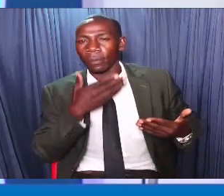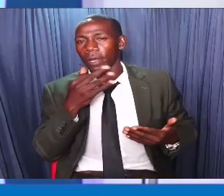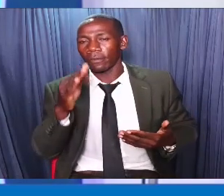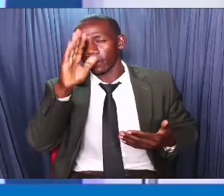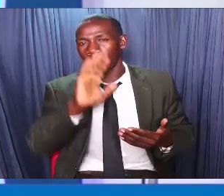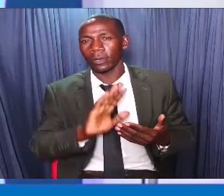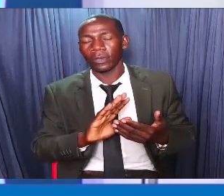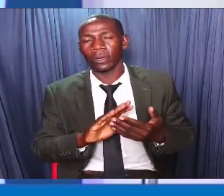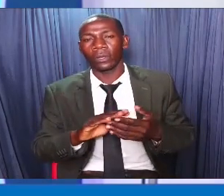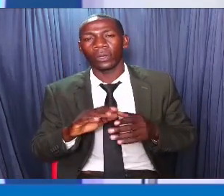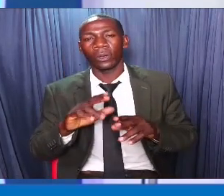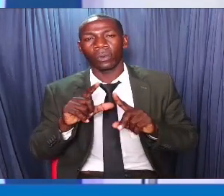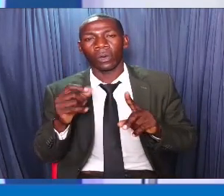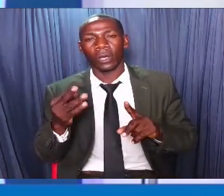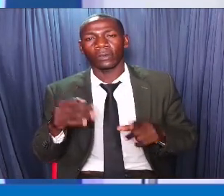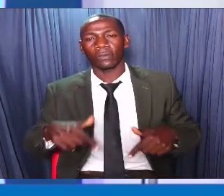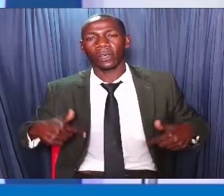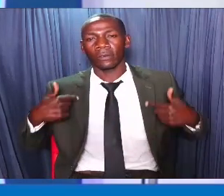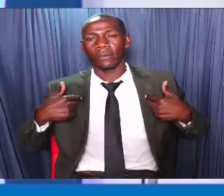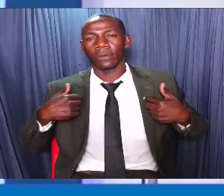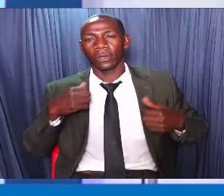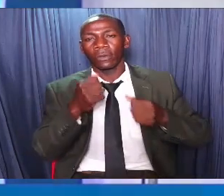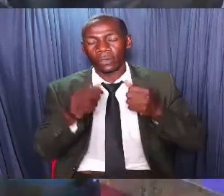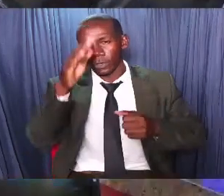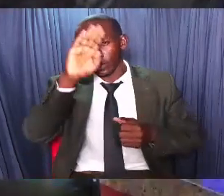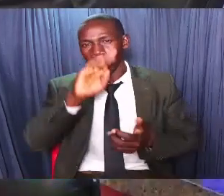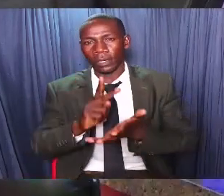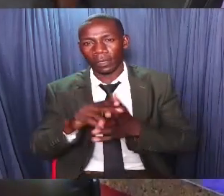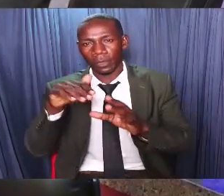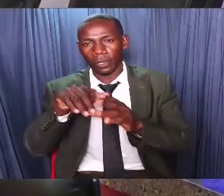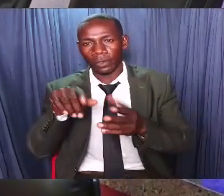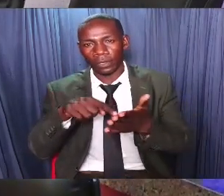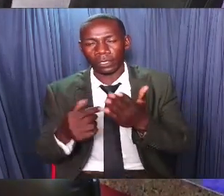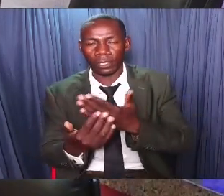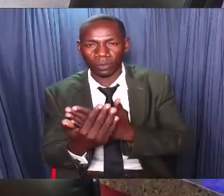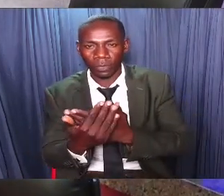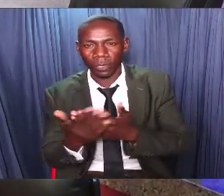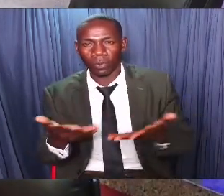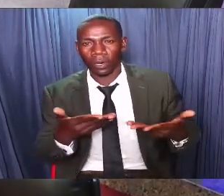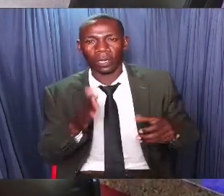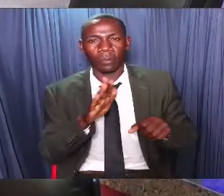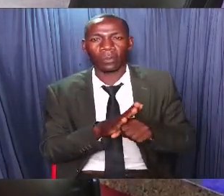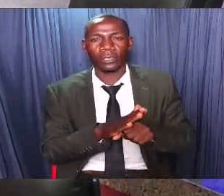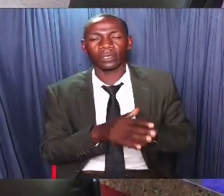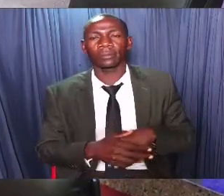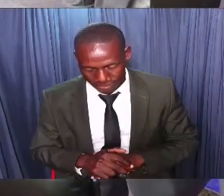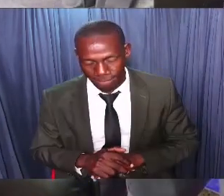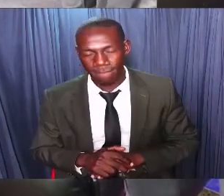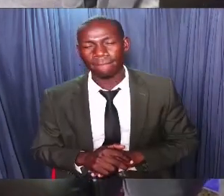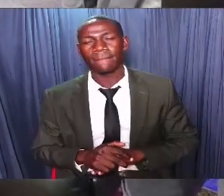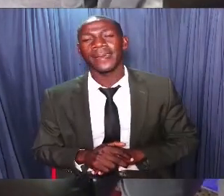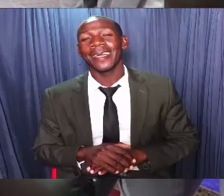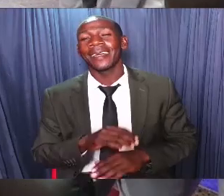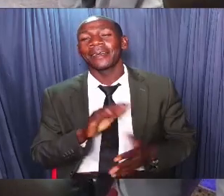Welcome the servant of God. Kwa maneno ya uzima ambayo Mungu ameyatarisha ndani yako asubuhi. That God has prepared you this morning. Welcome so much.